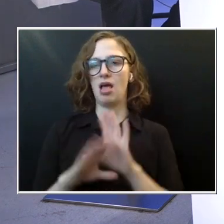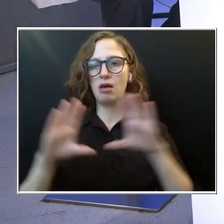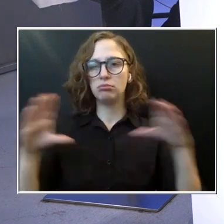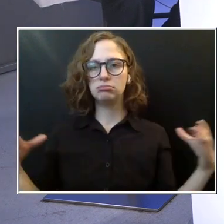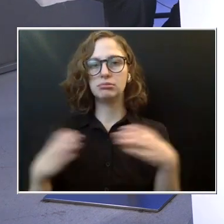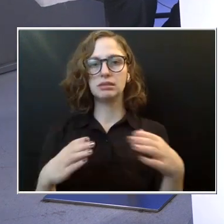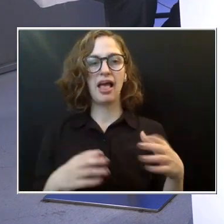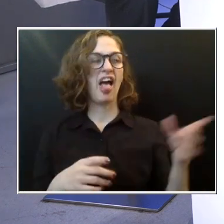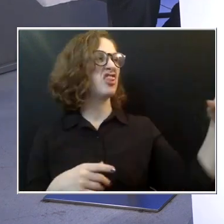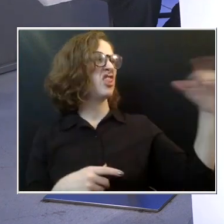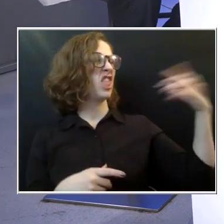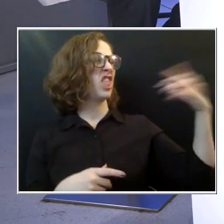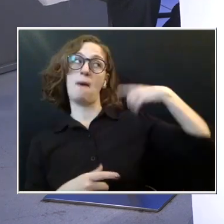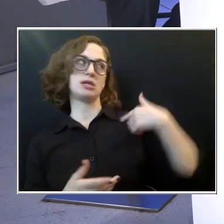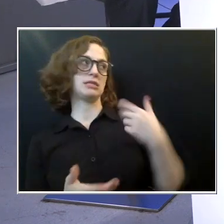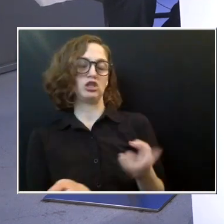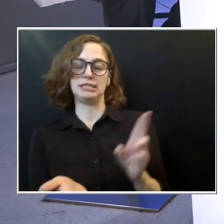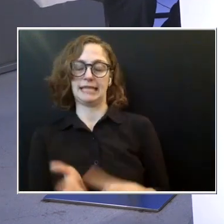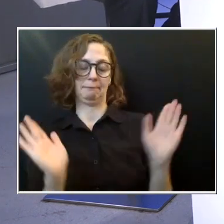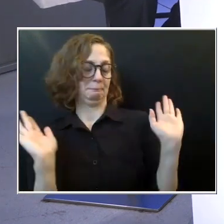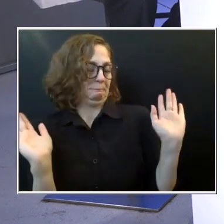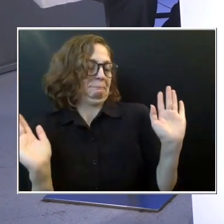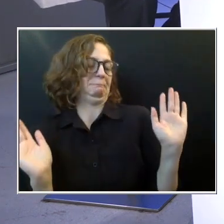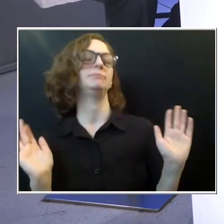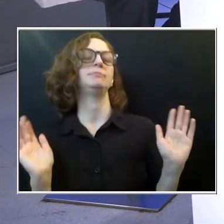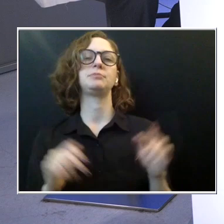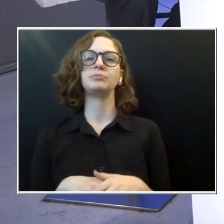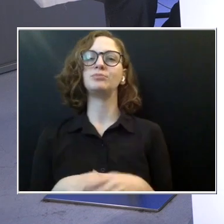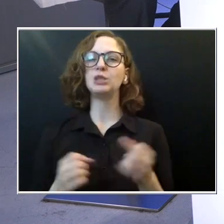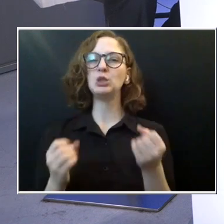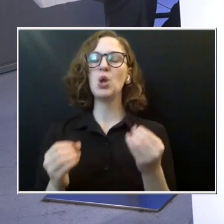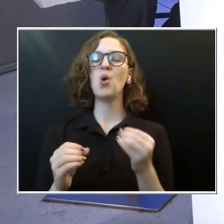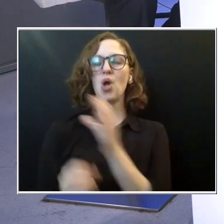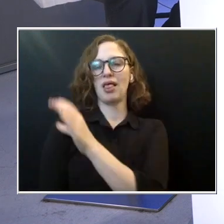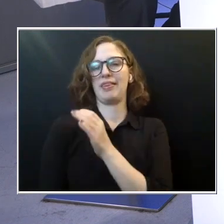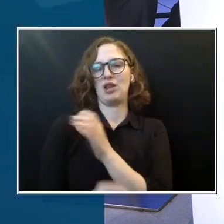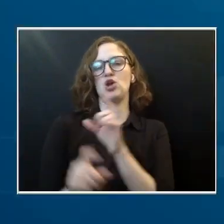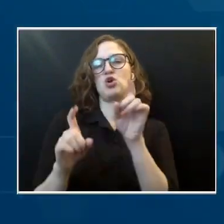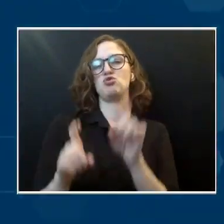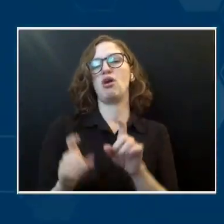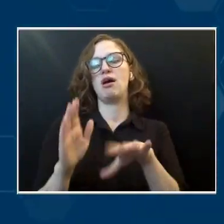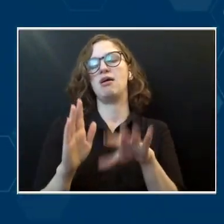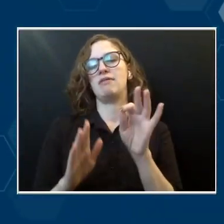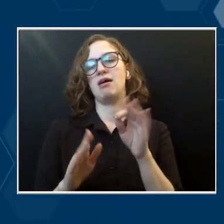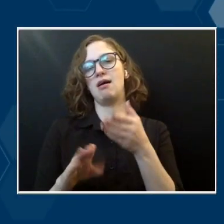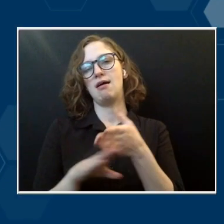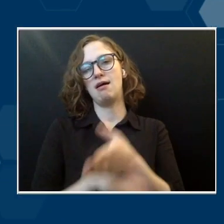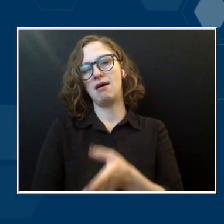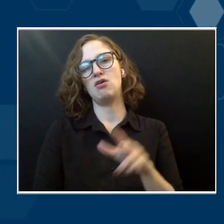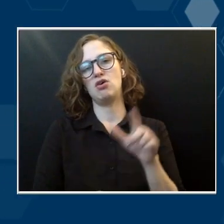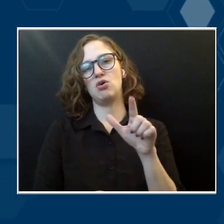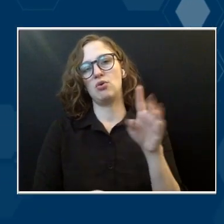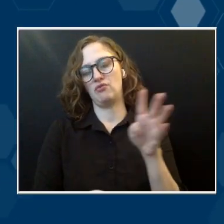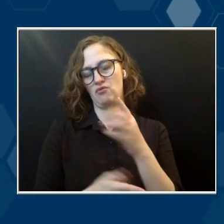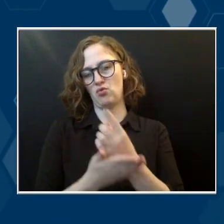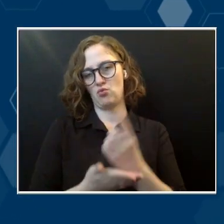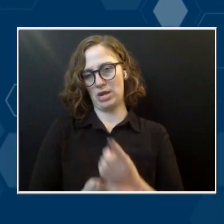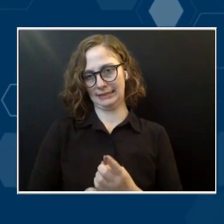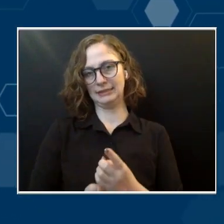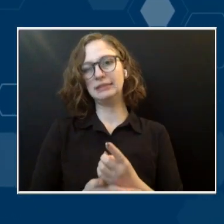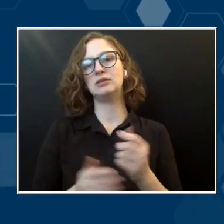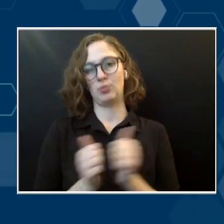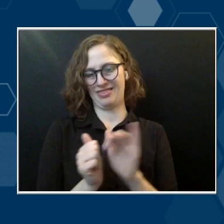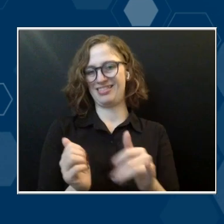So. They also tell me that too. So the clinical trial showed that after 24 weeks on the drug, the 6-minute walk test improved by more than